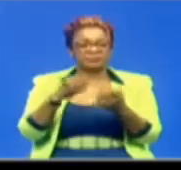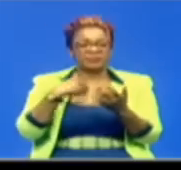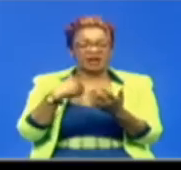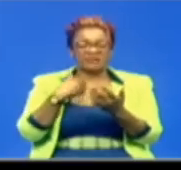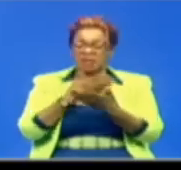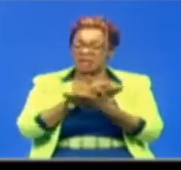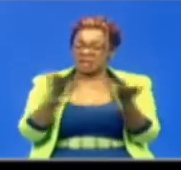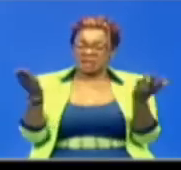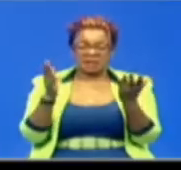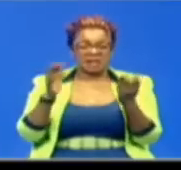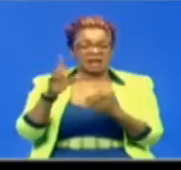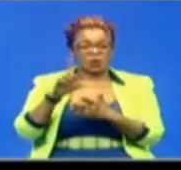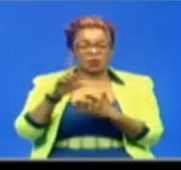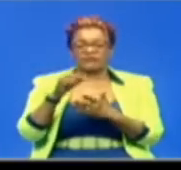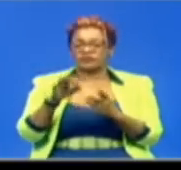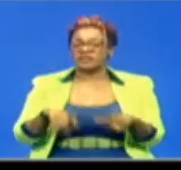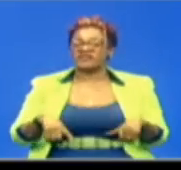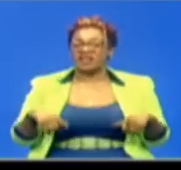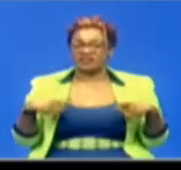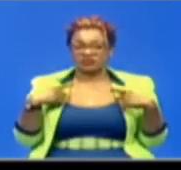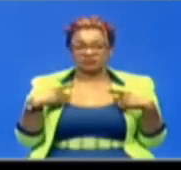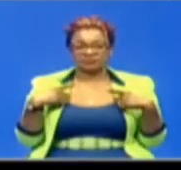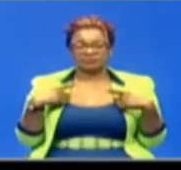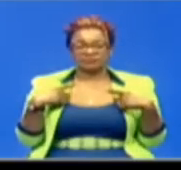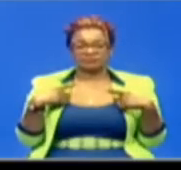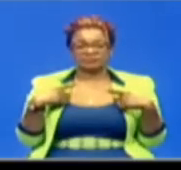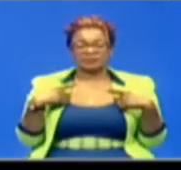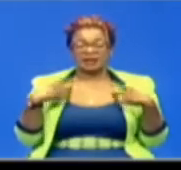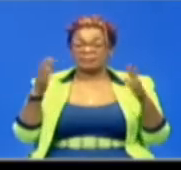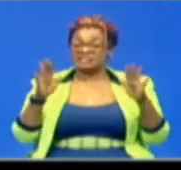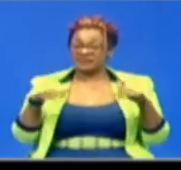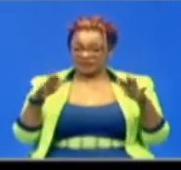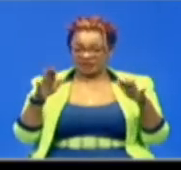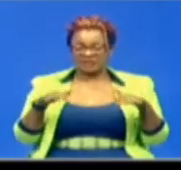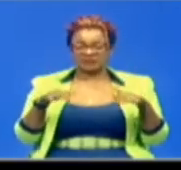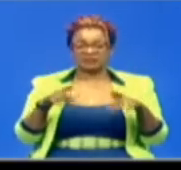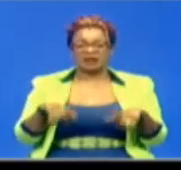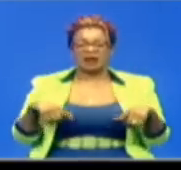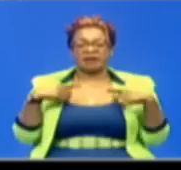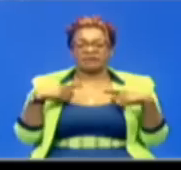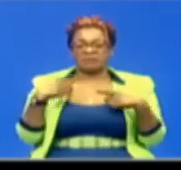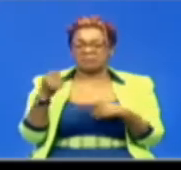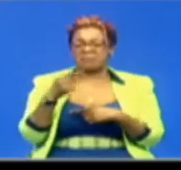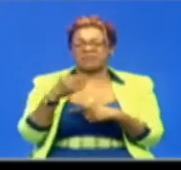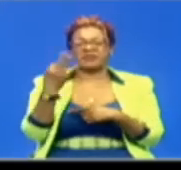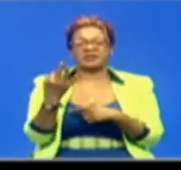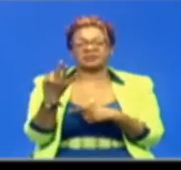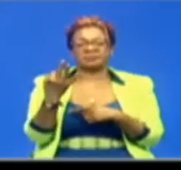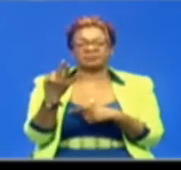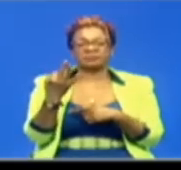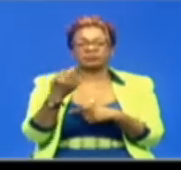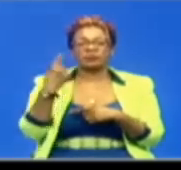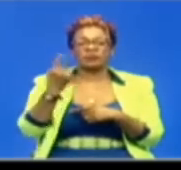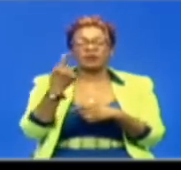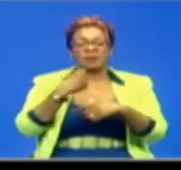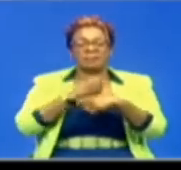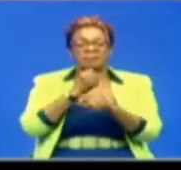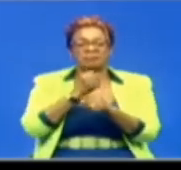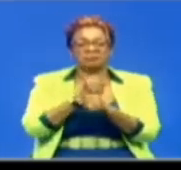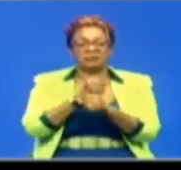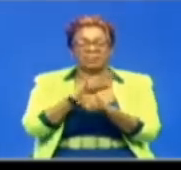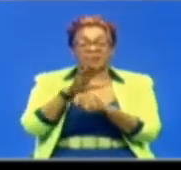liquid thing for survival. A butterfly's lifespan is only 3 months and it only mates but once,